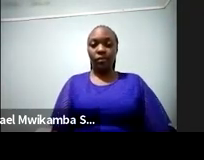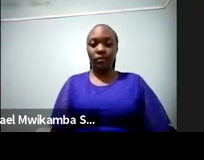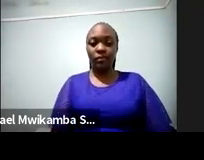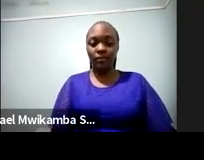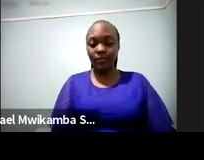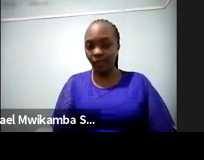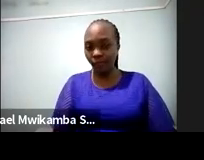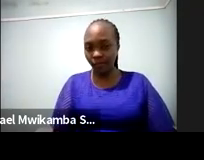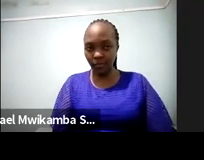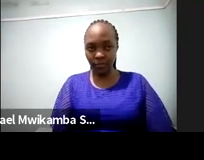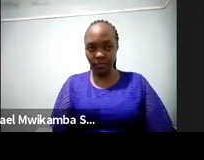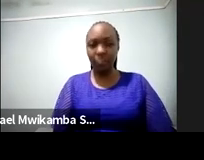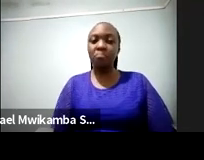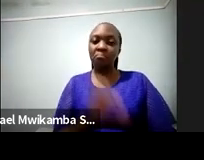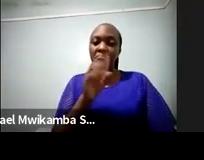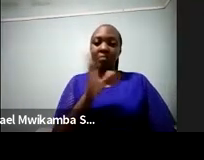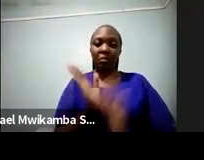Brian Inderitu?